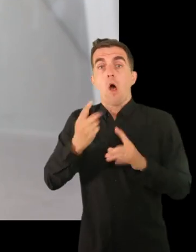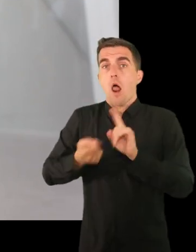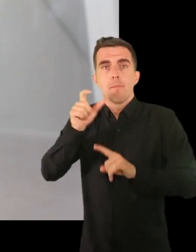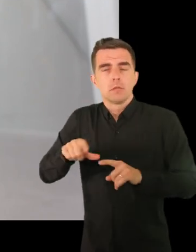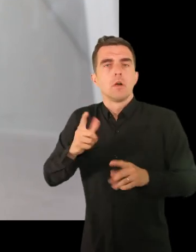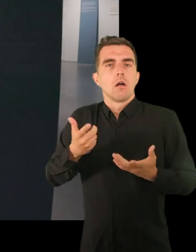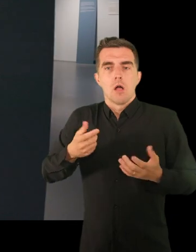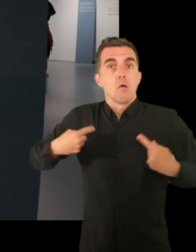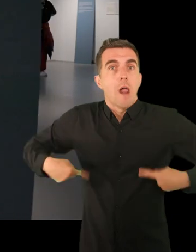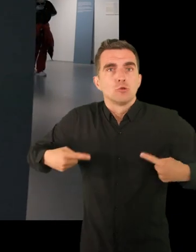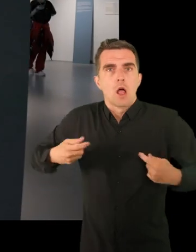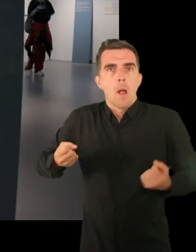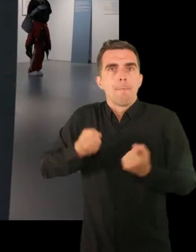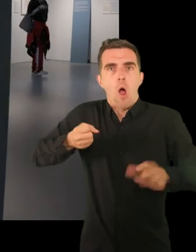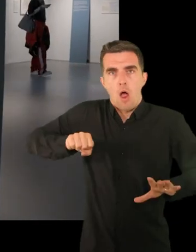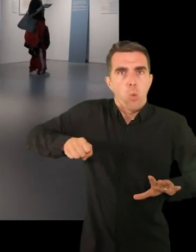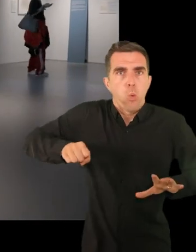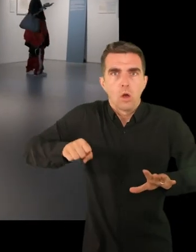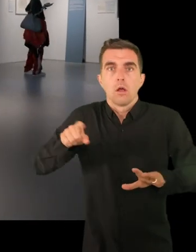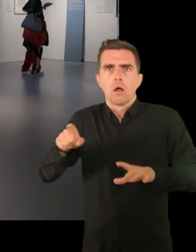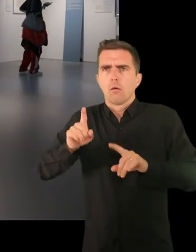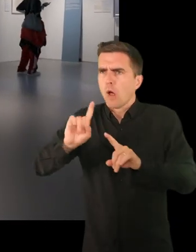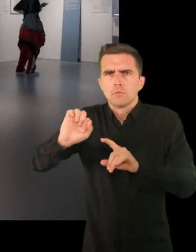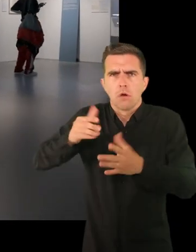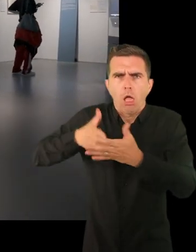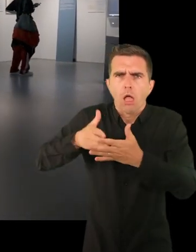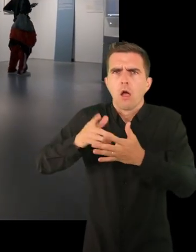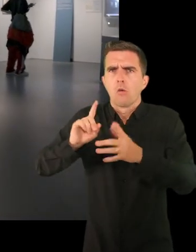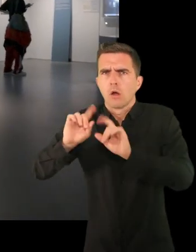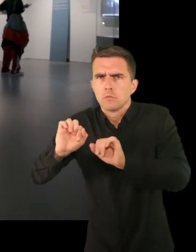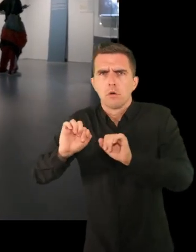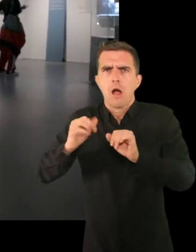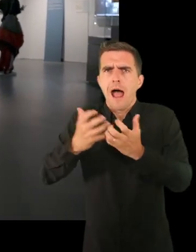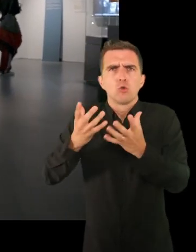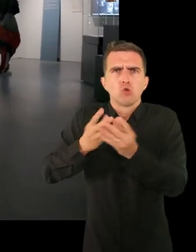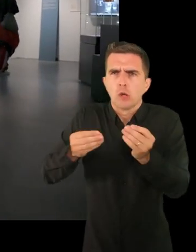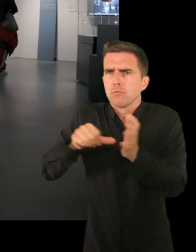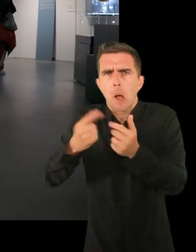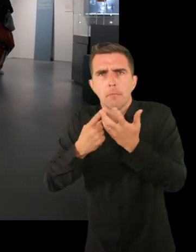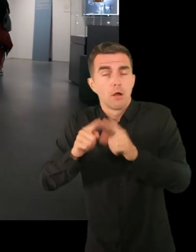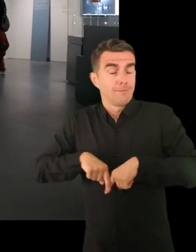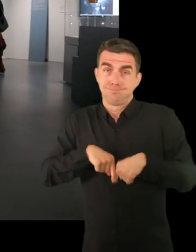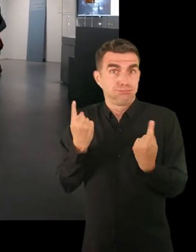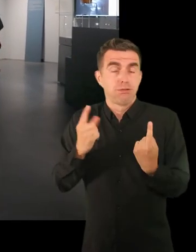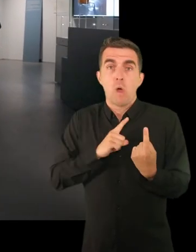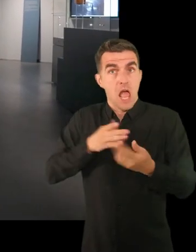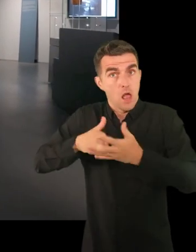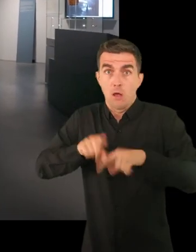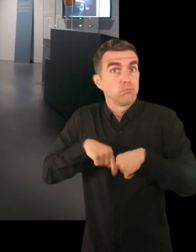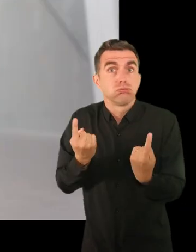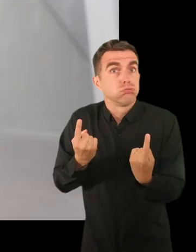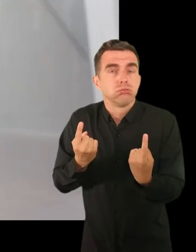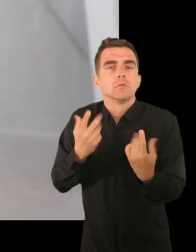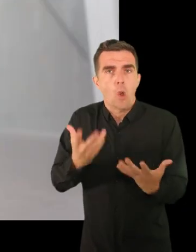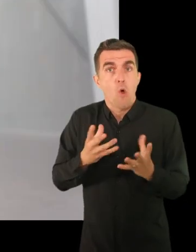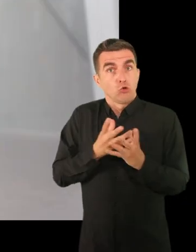chair, and they will raise a barrier and they will talk about a solution. And the barrier is completely different,